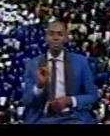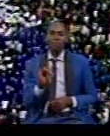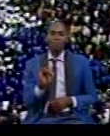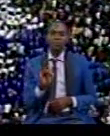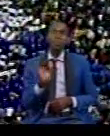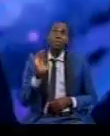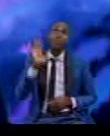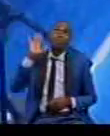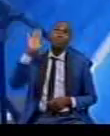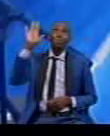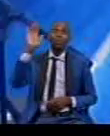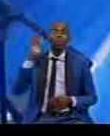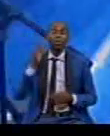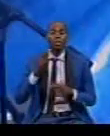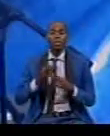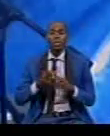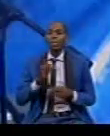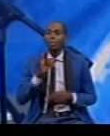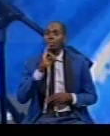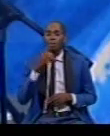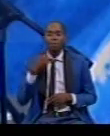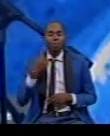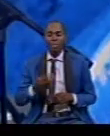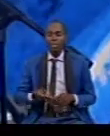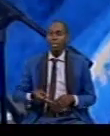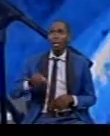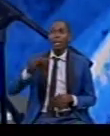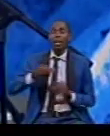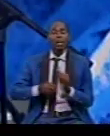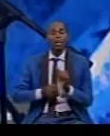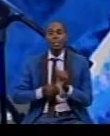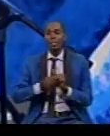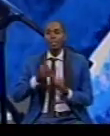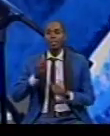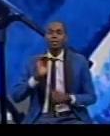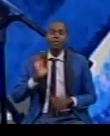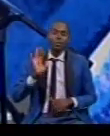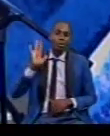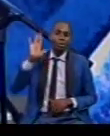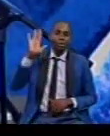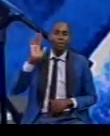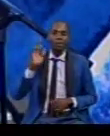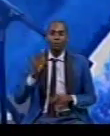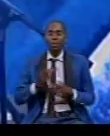Deliverance moment for everyone. Lord, manifest your power.